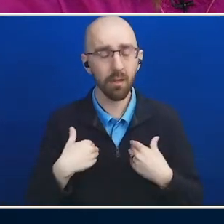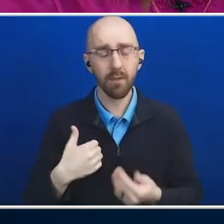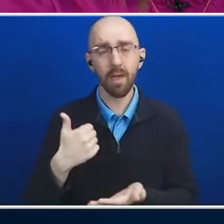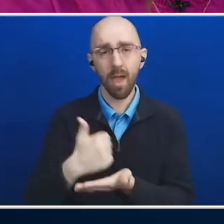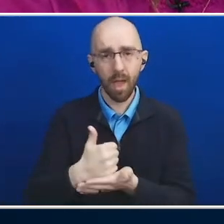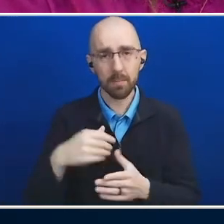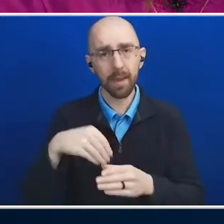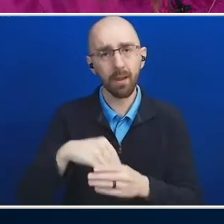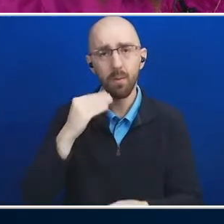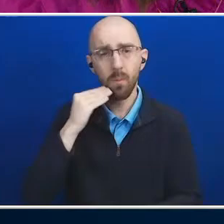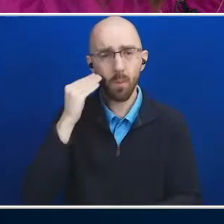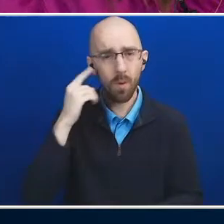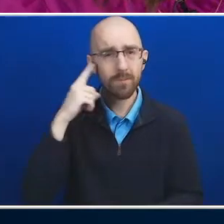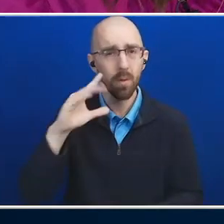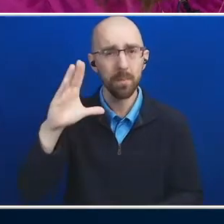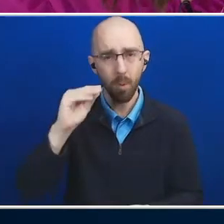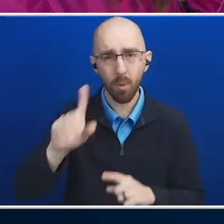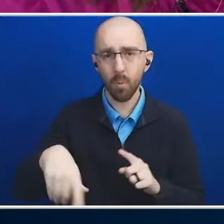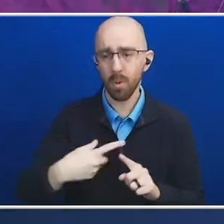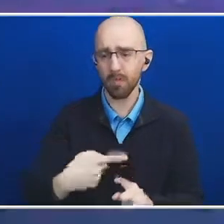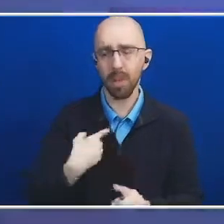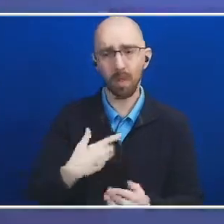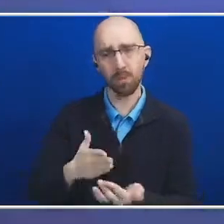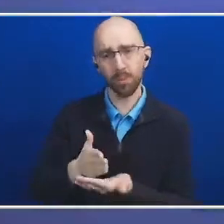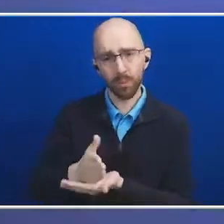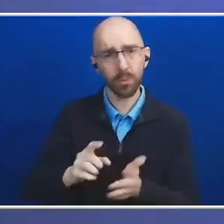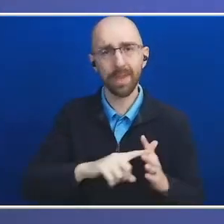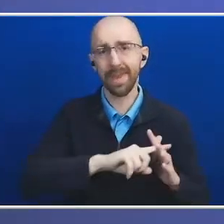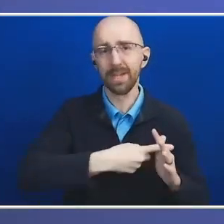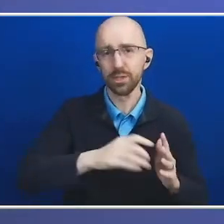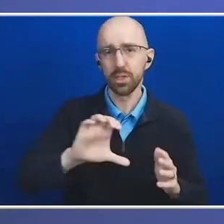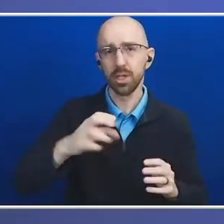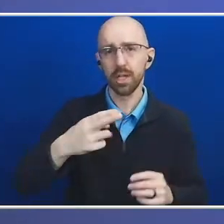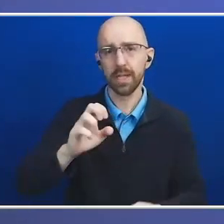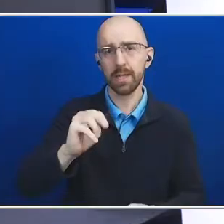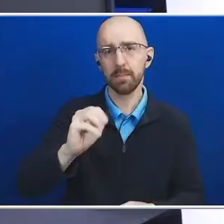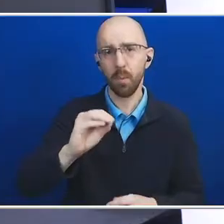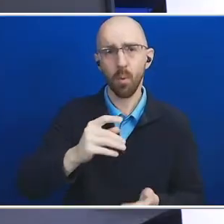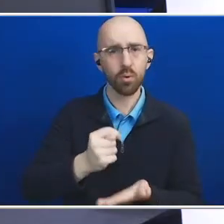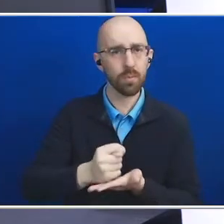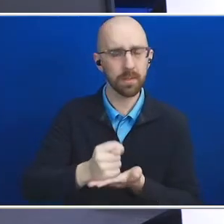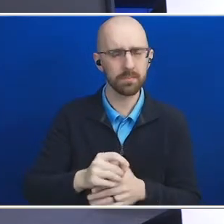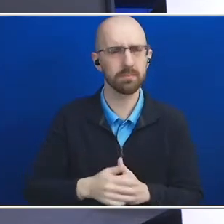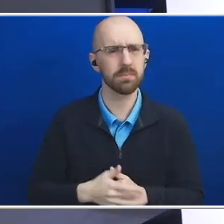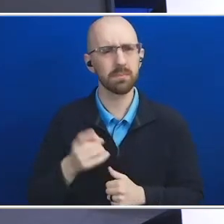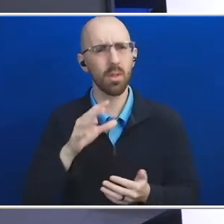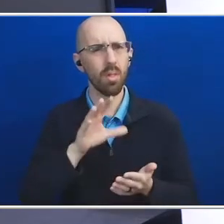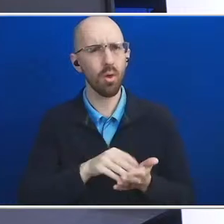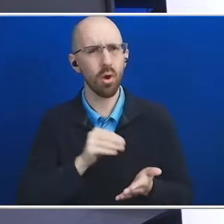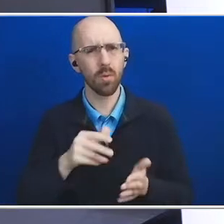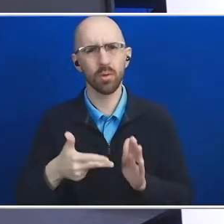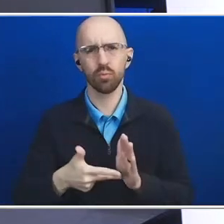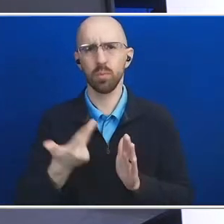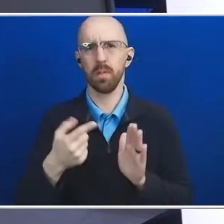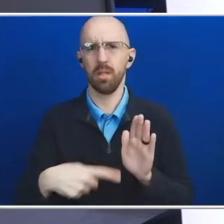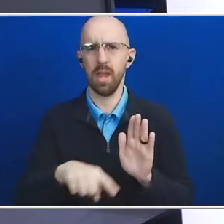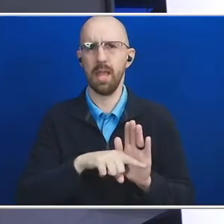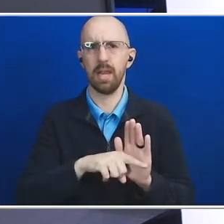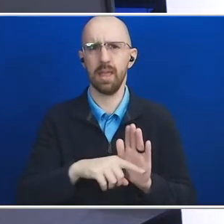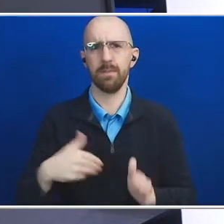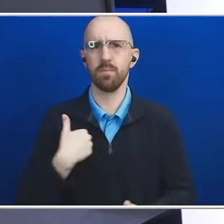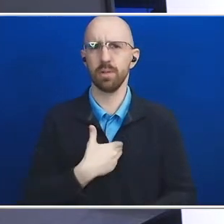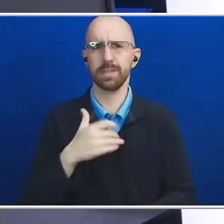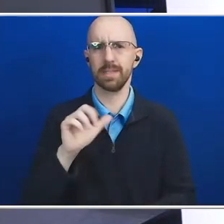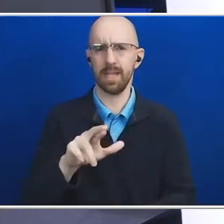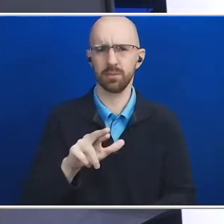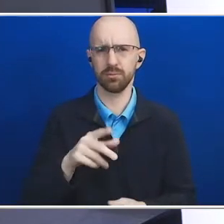was going through the initial chemo treatments. So, when did you learn that it was triple negative breast cancer? And had you heard of